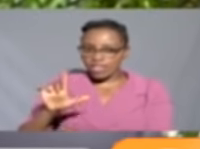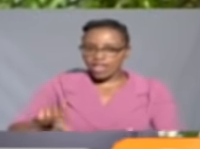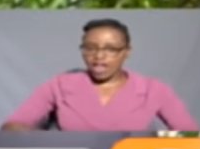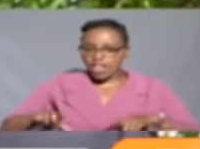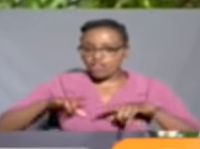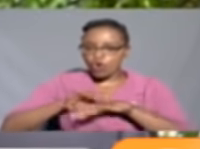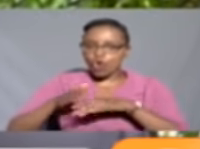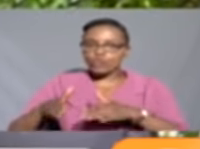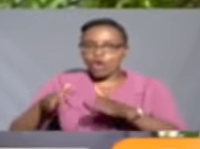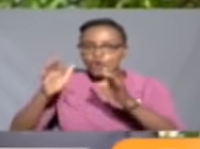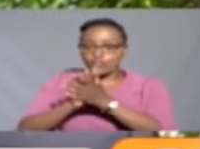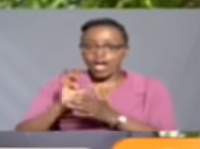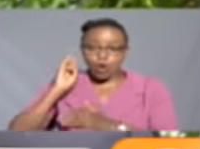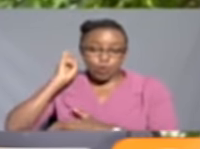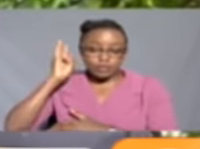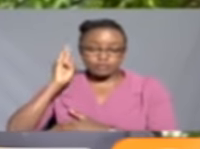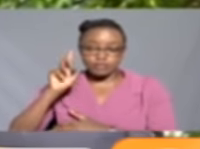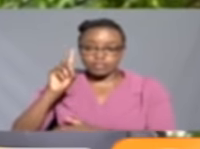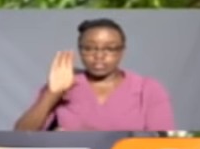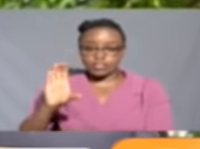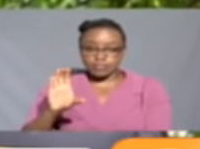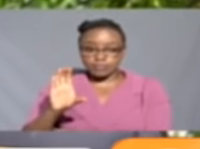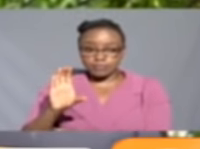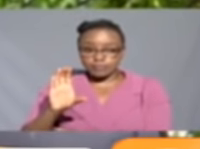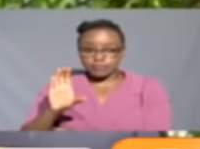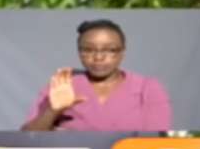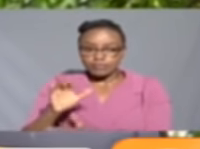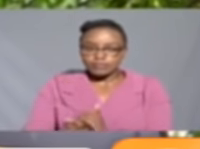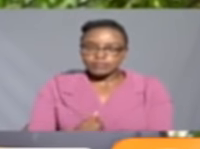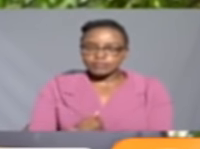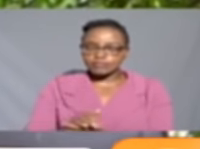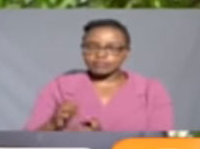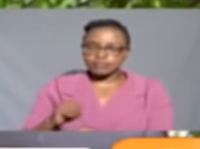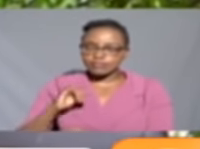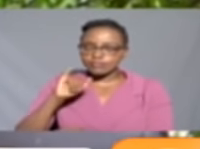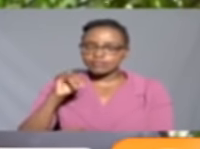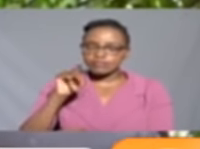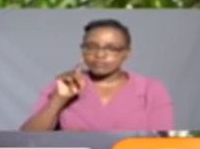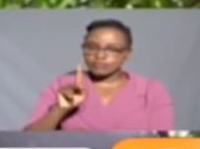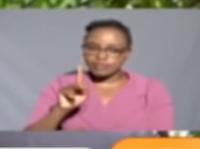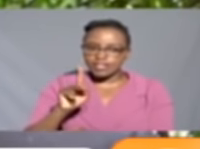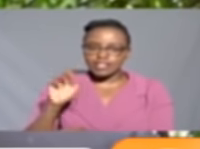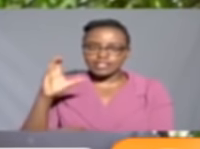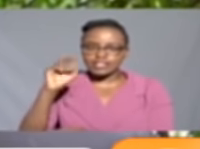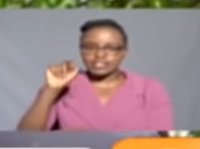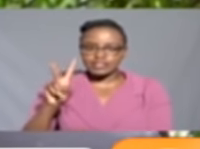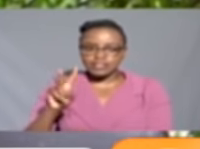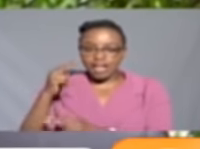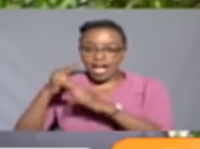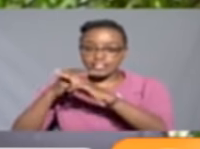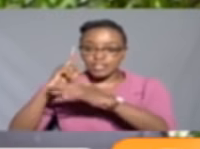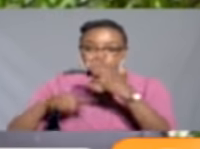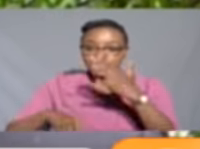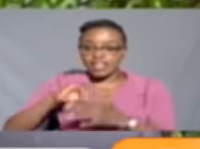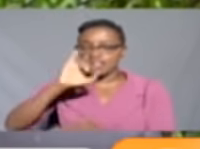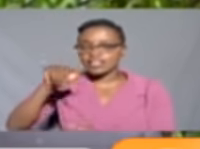on the road in Washington, D.C. Twitter handles at Koenange Jeff, at Citizen TV Kenya. Hashtag, as always,